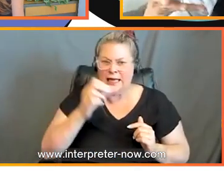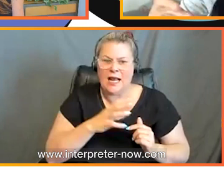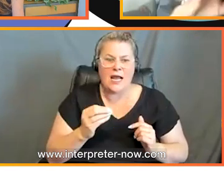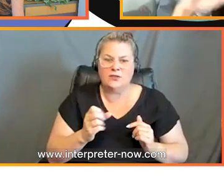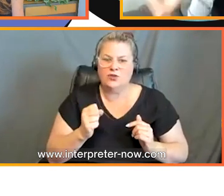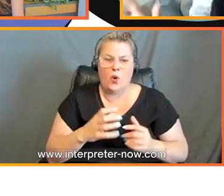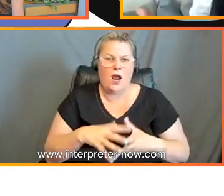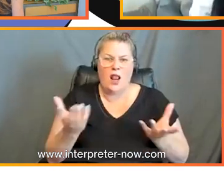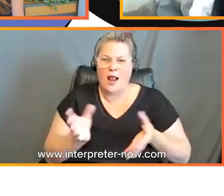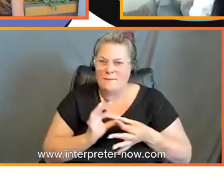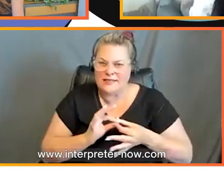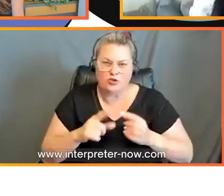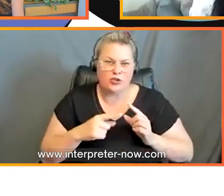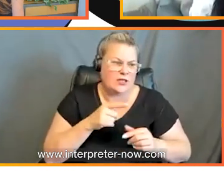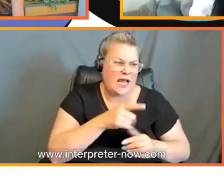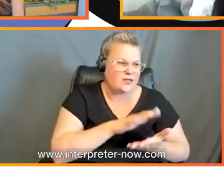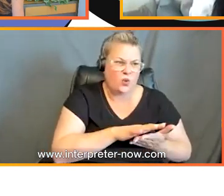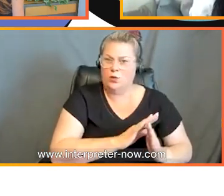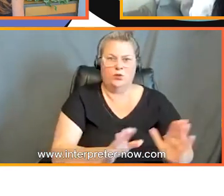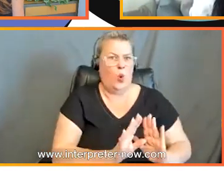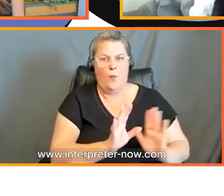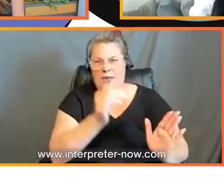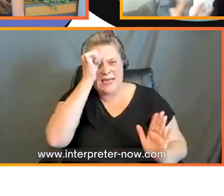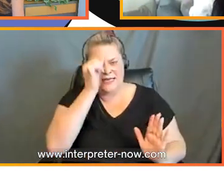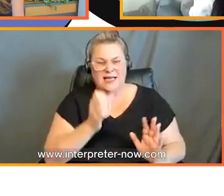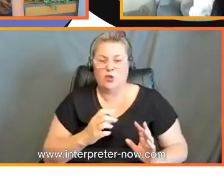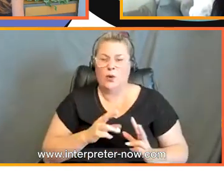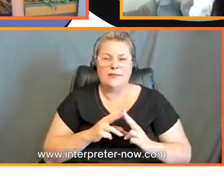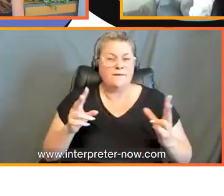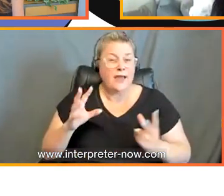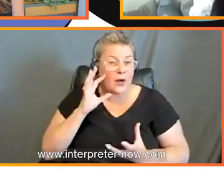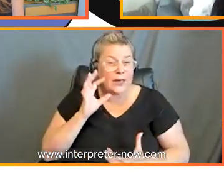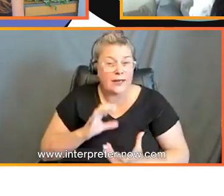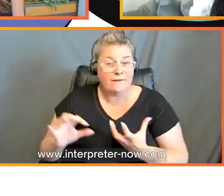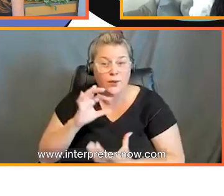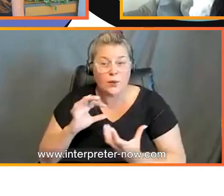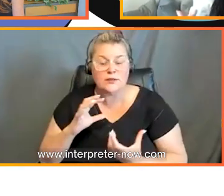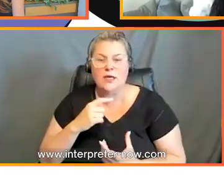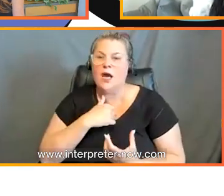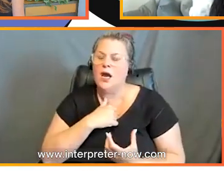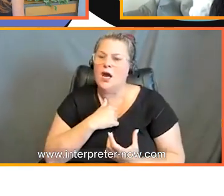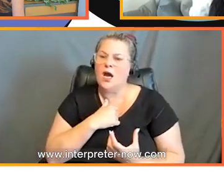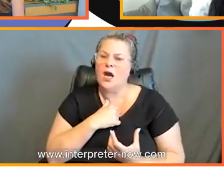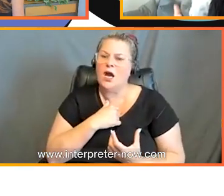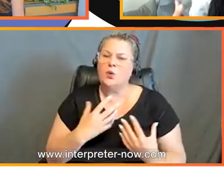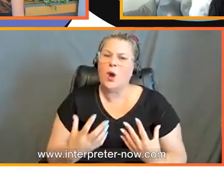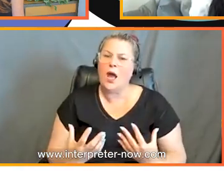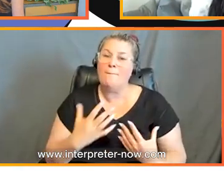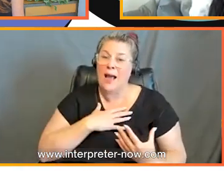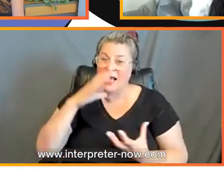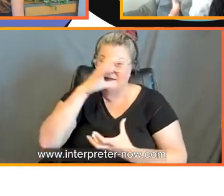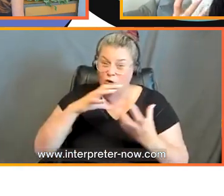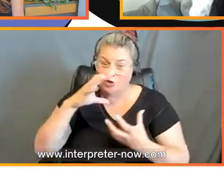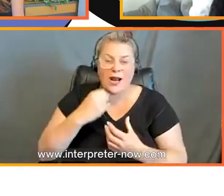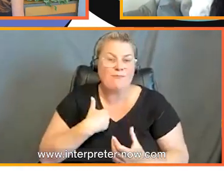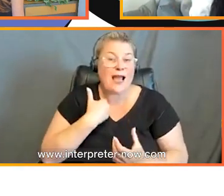not being Indian. And so I was just really confused. And I took my confusion and my shame about being a woman of